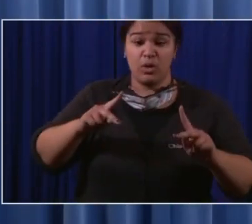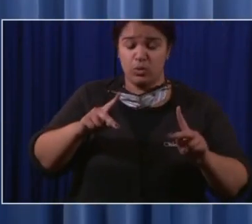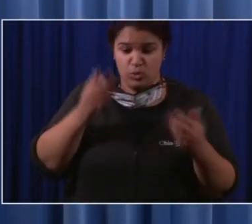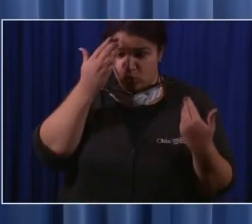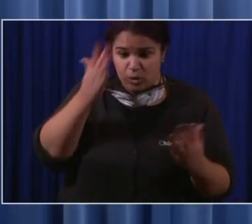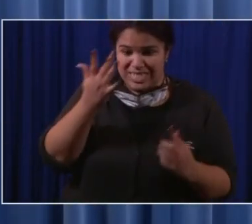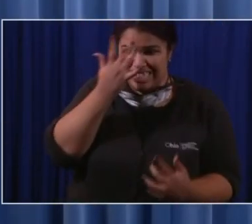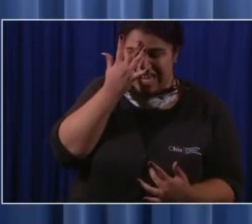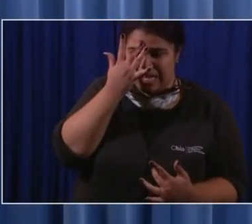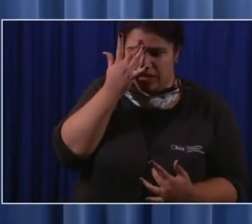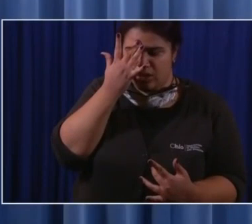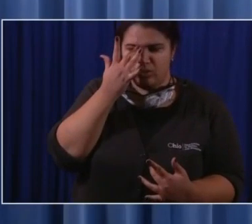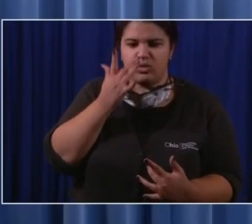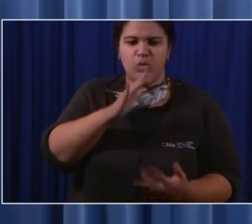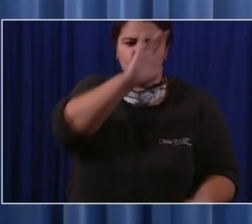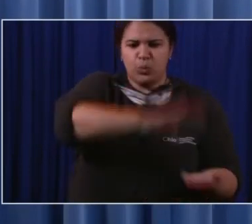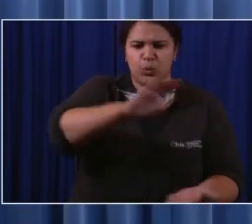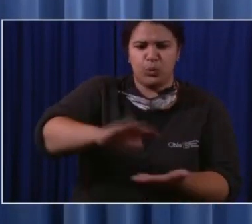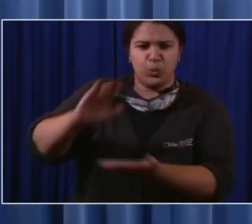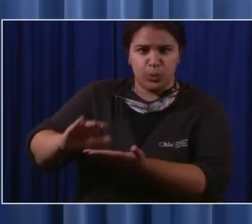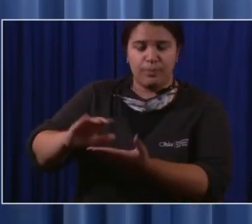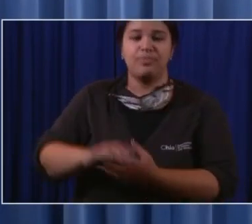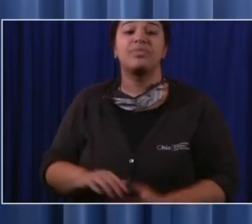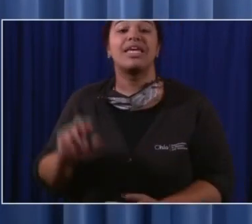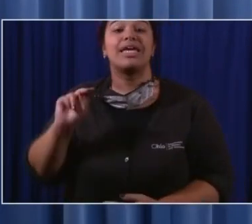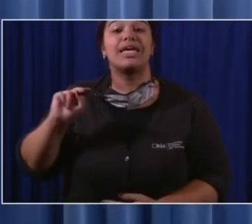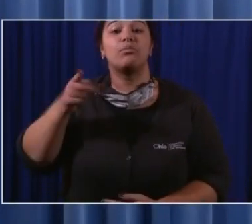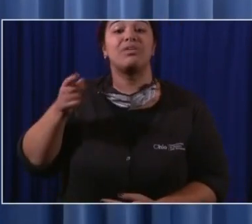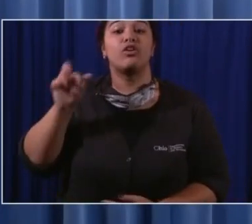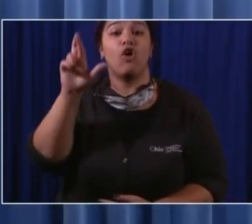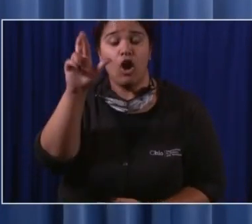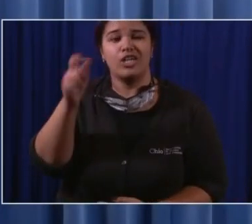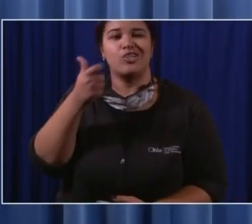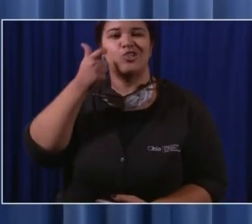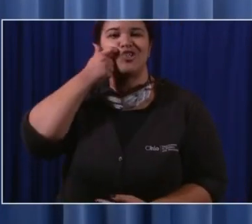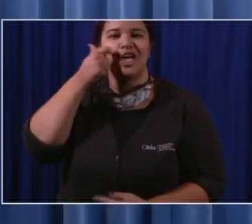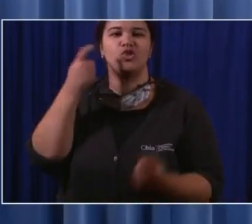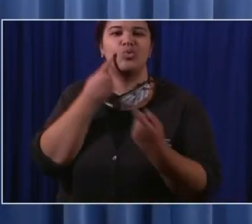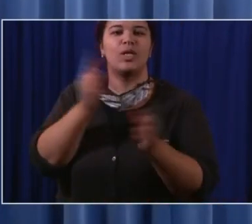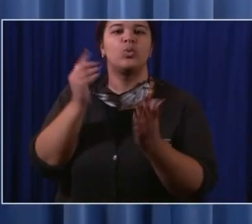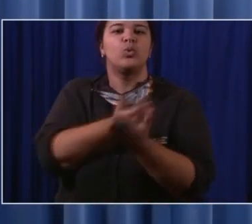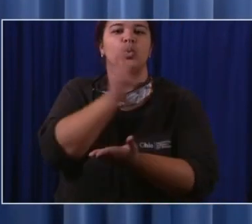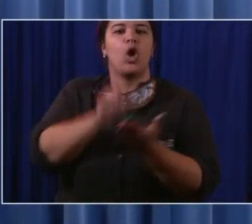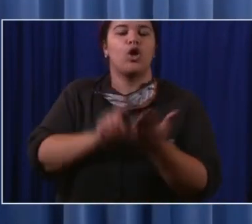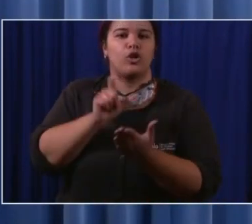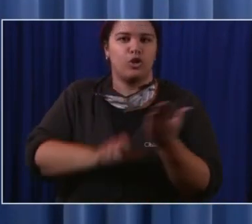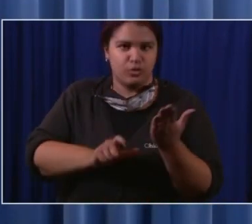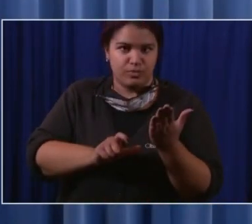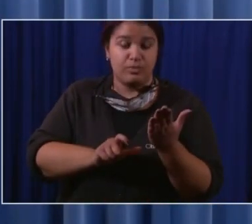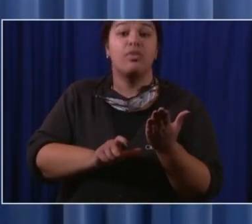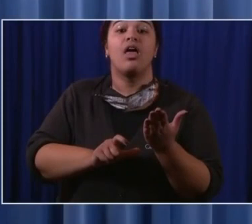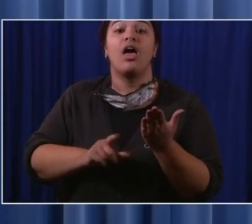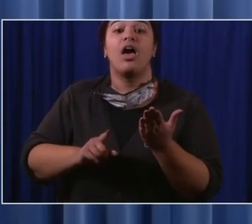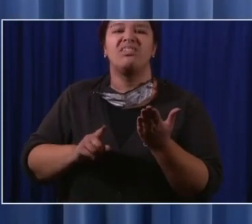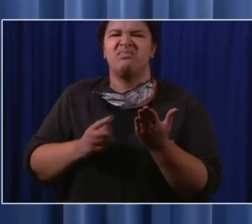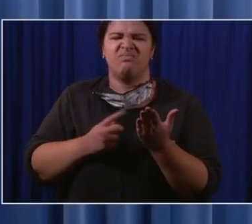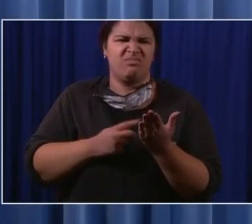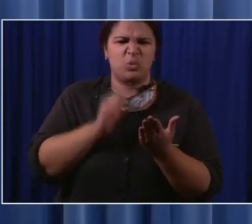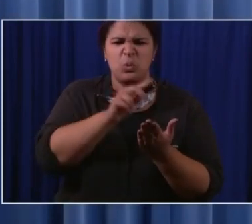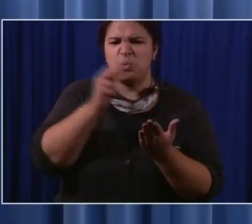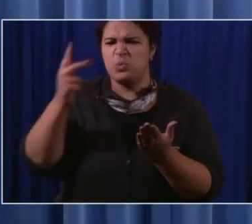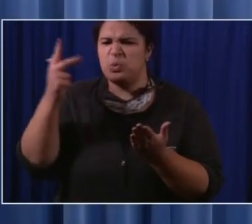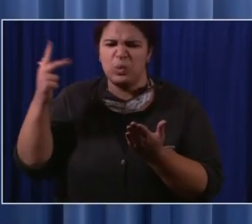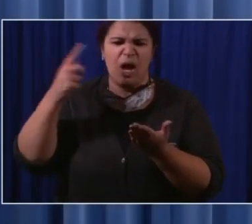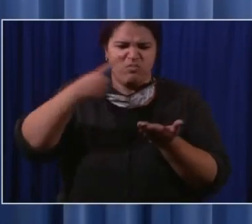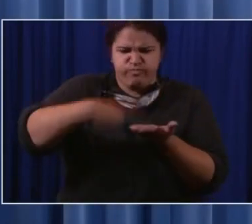4 top epidemiologists from Johns Hopkins, University of Minnesota, and Harvard, all confirming what we discussed last week, that